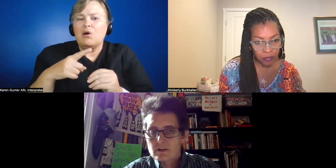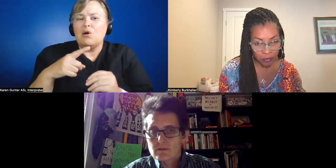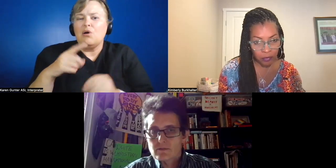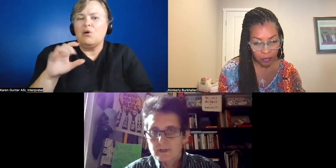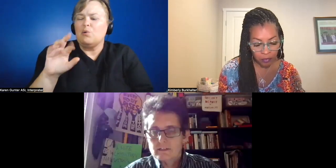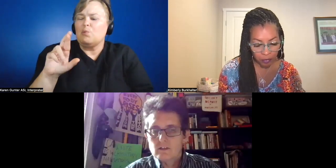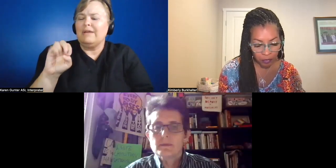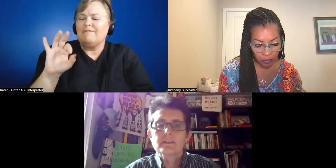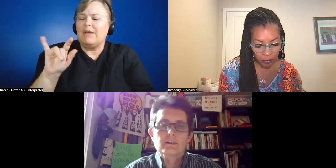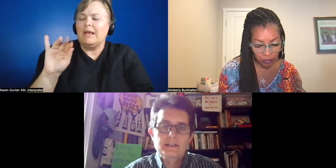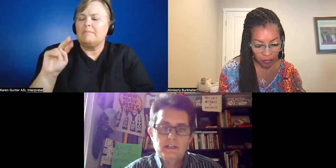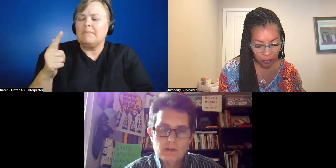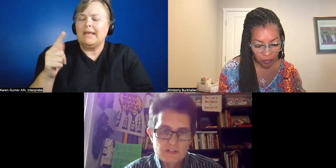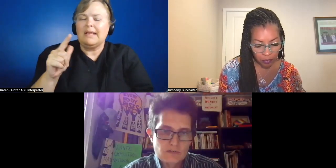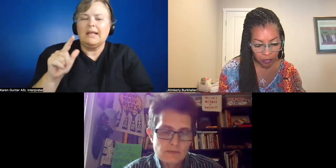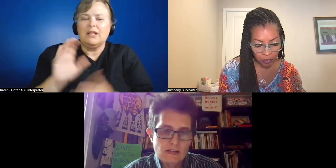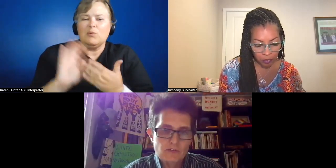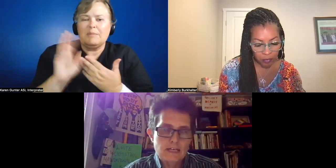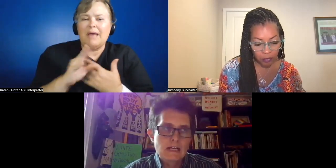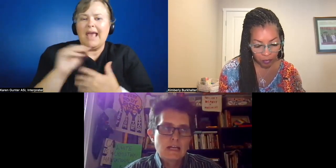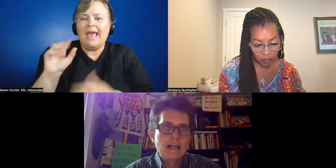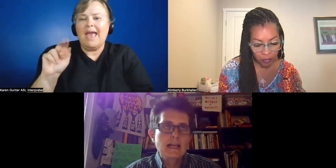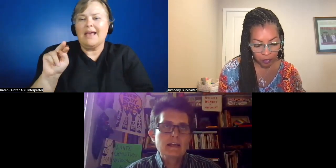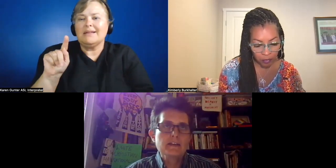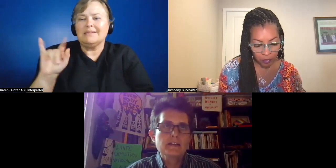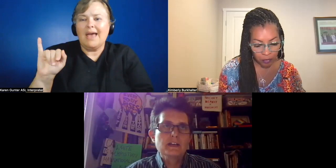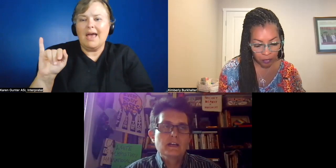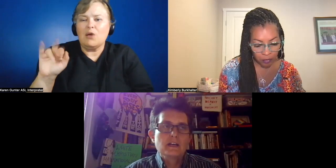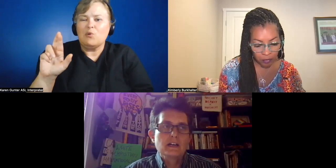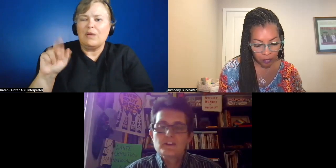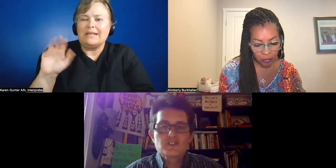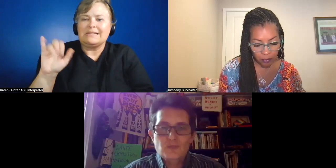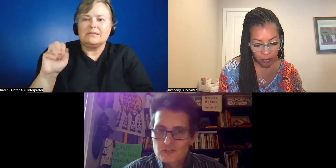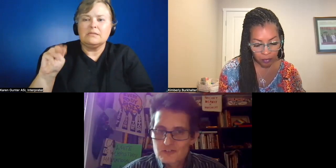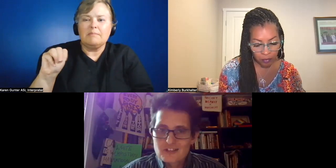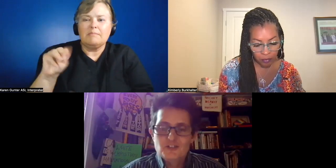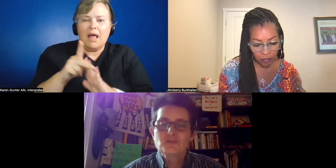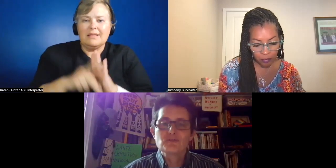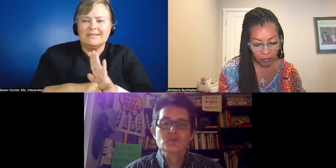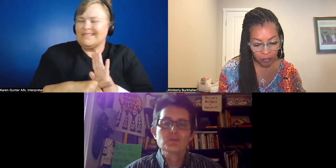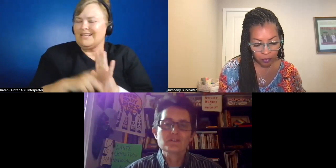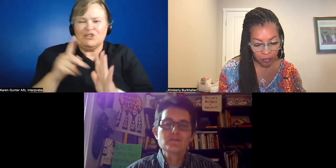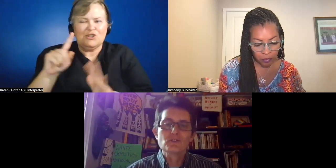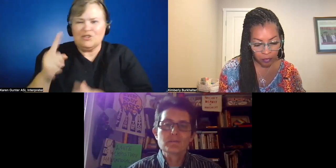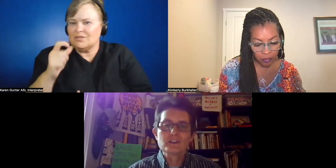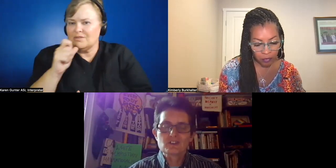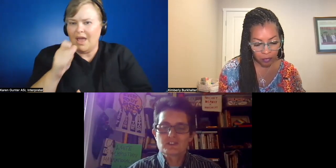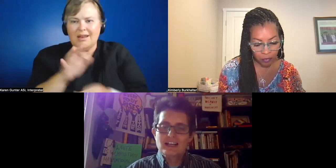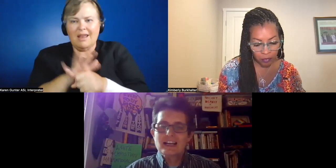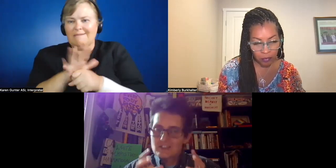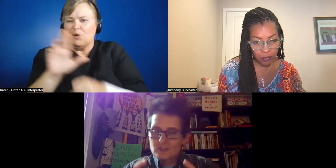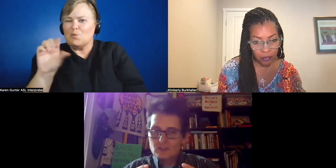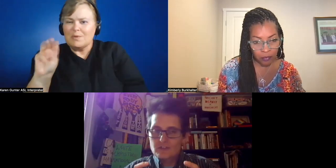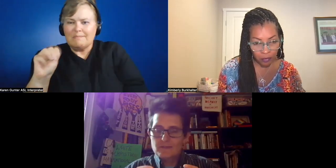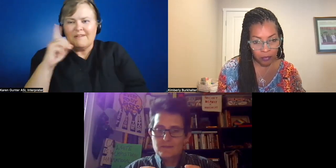the narrative curriculum and their anti-racism policy. And I mean, there just wasn't room for it, because